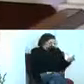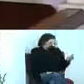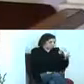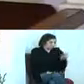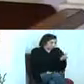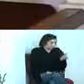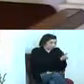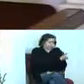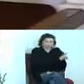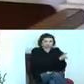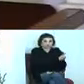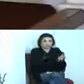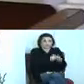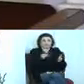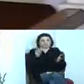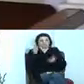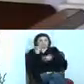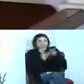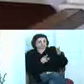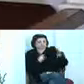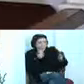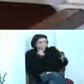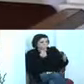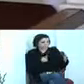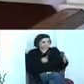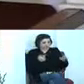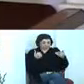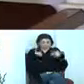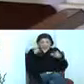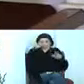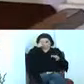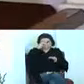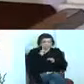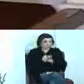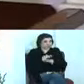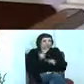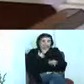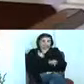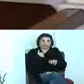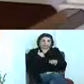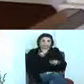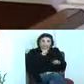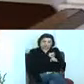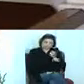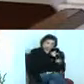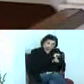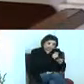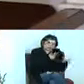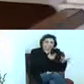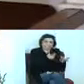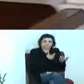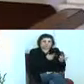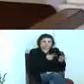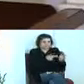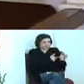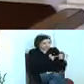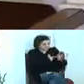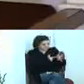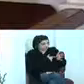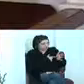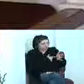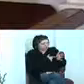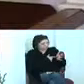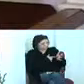Someone might say, you have faith. I have deeds. And I'll say, show me your faith